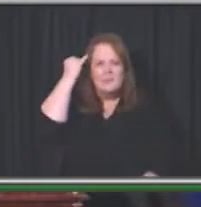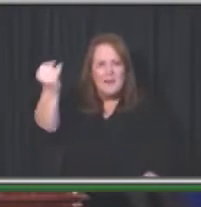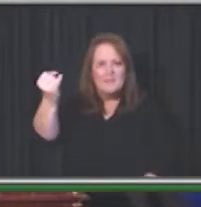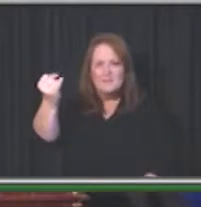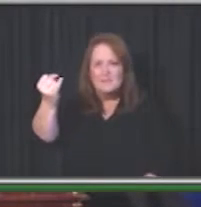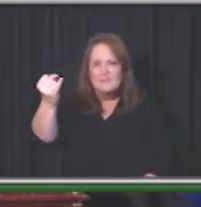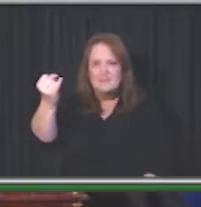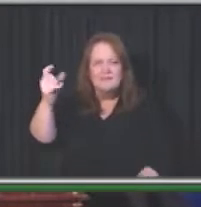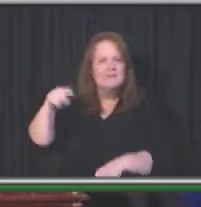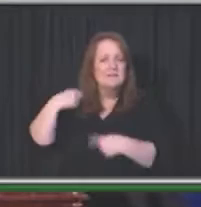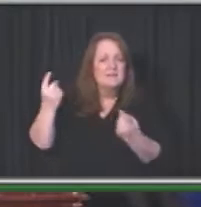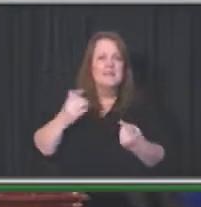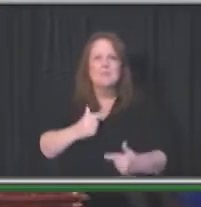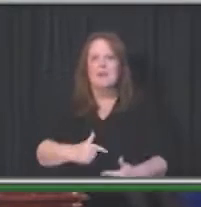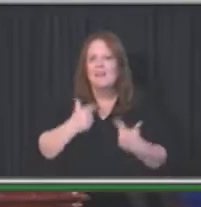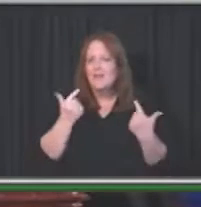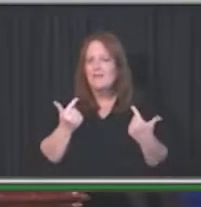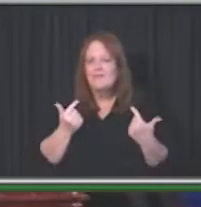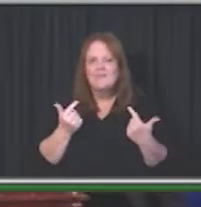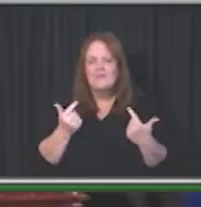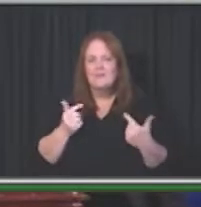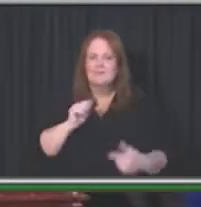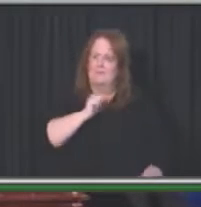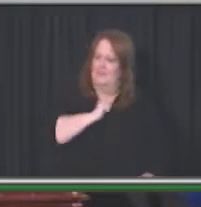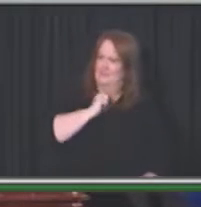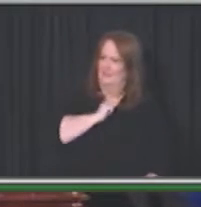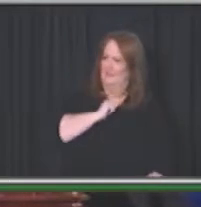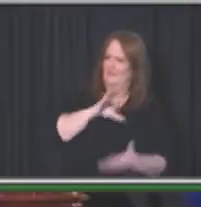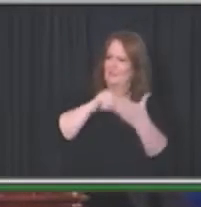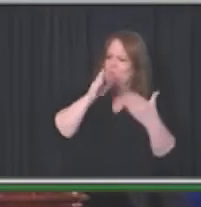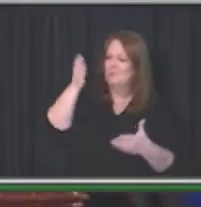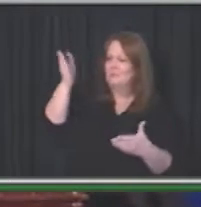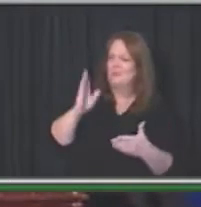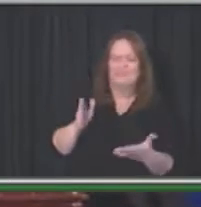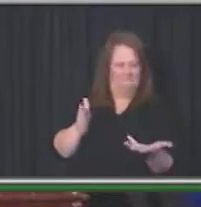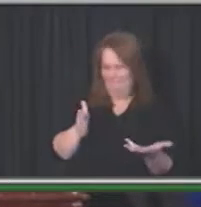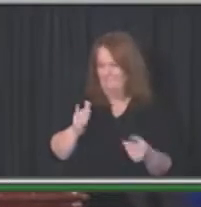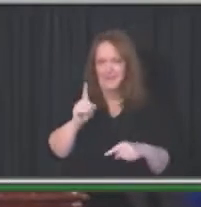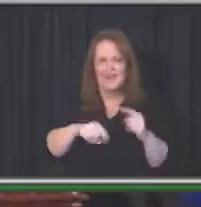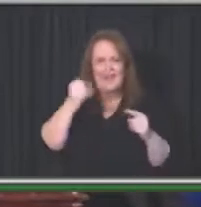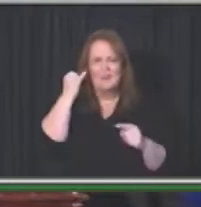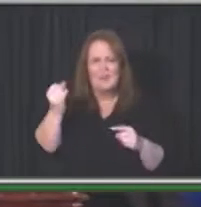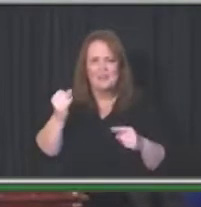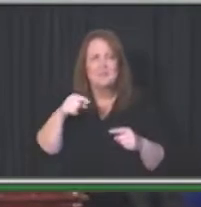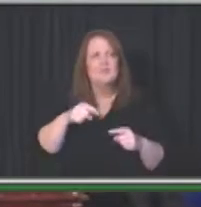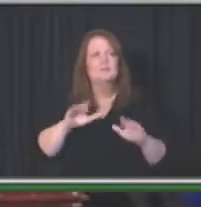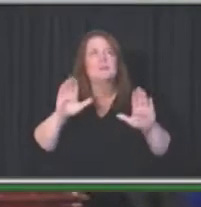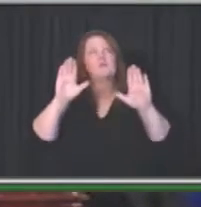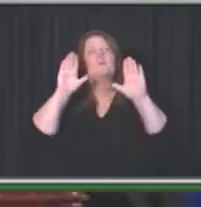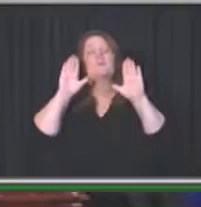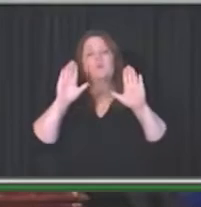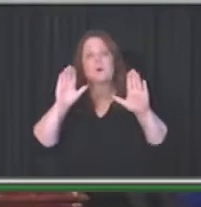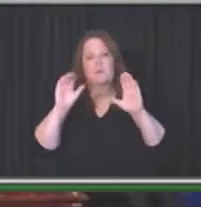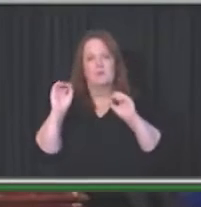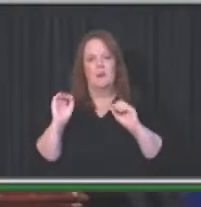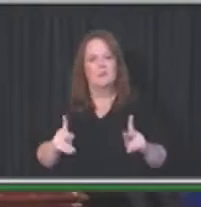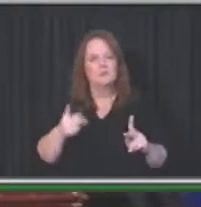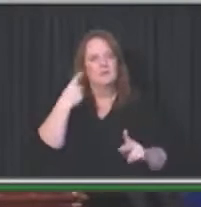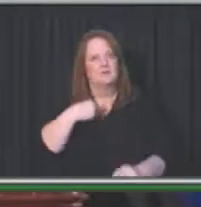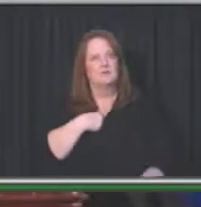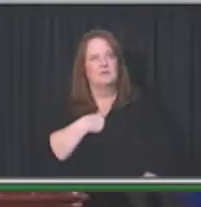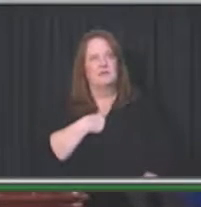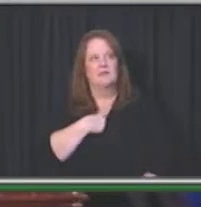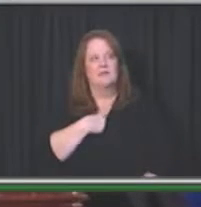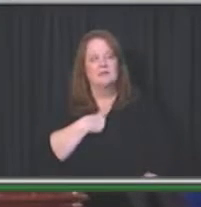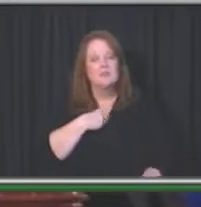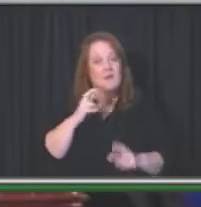ever in my life, being a student speaker at Commencement. And it's such a wonderful opportunity for me, and I just hope